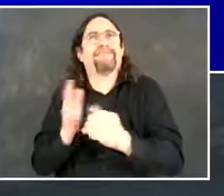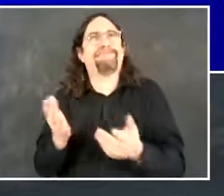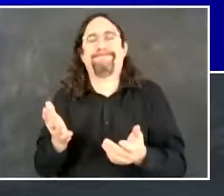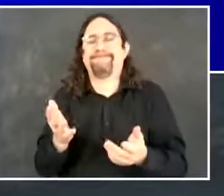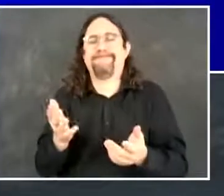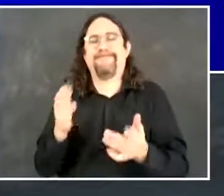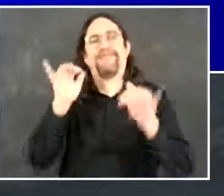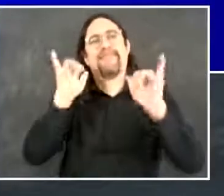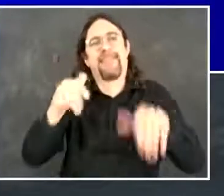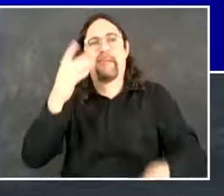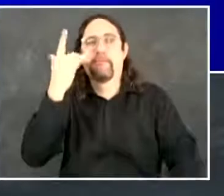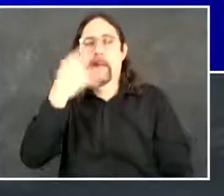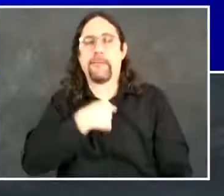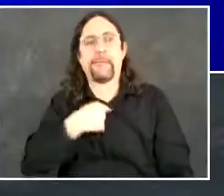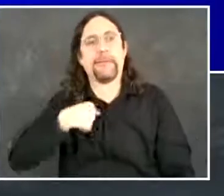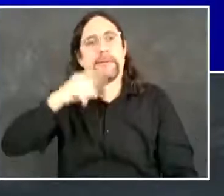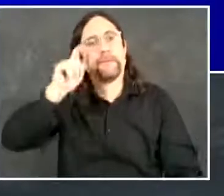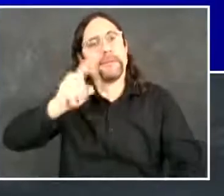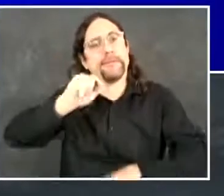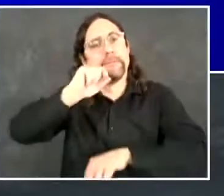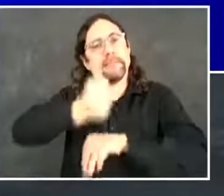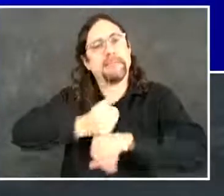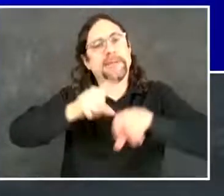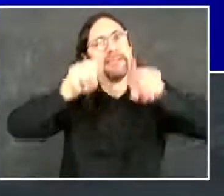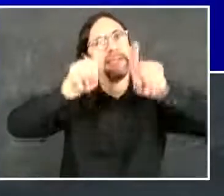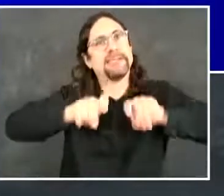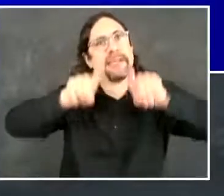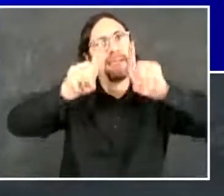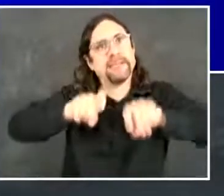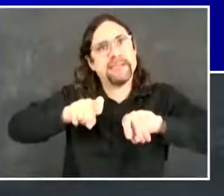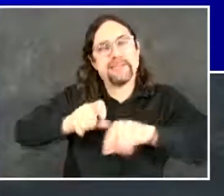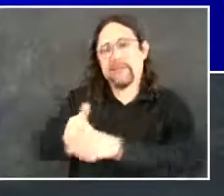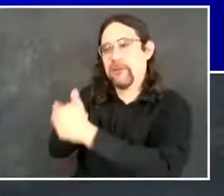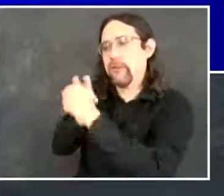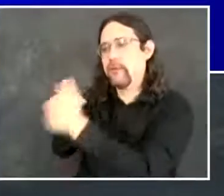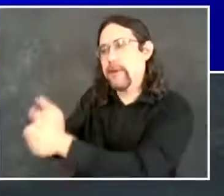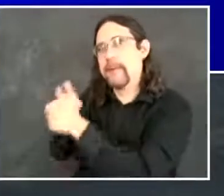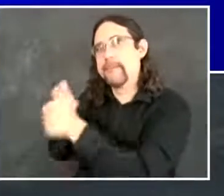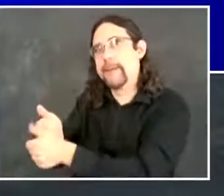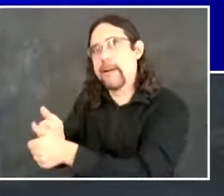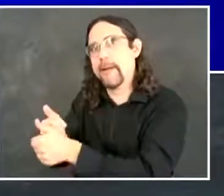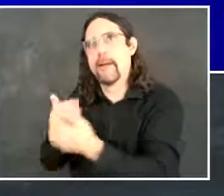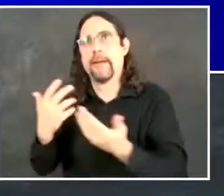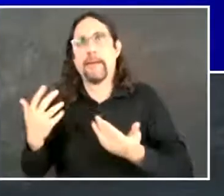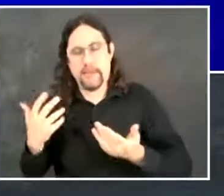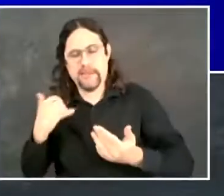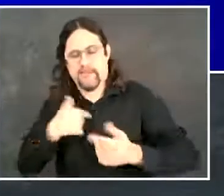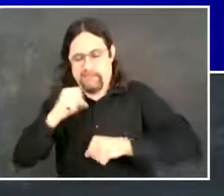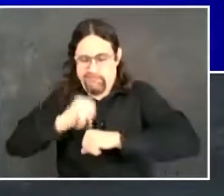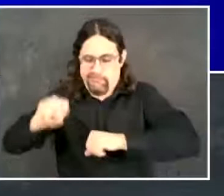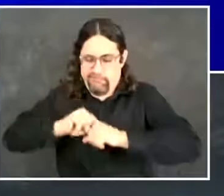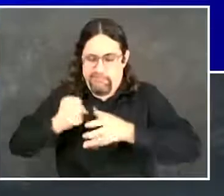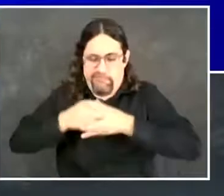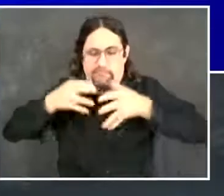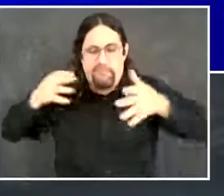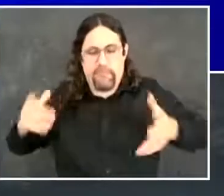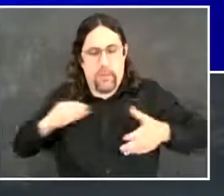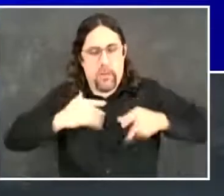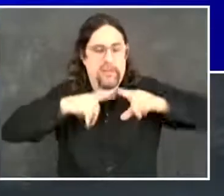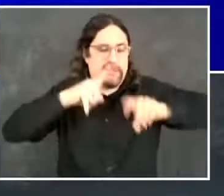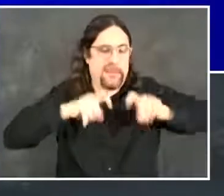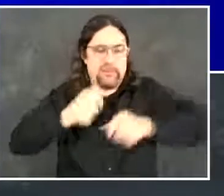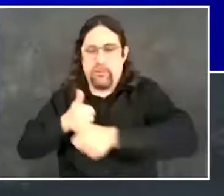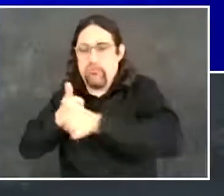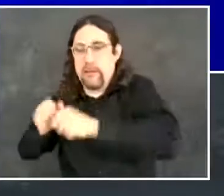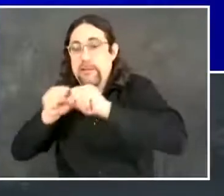find everyone else who might be affected and test widely, and we're building that up rapidly. But you can see at the numbers we're